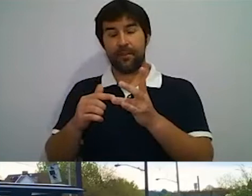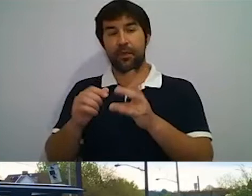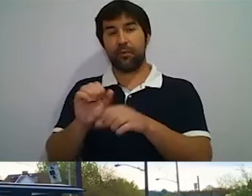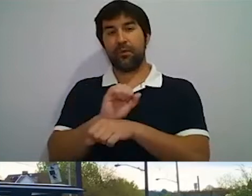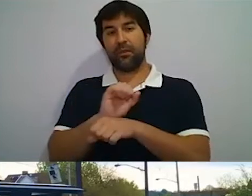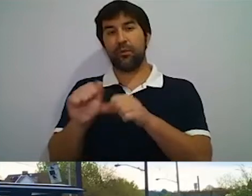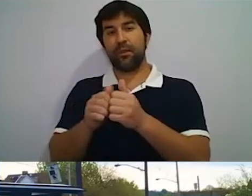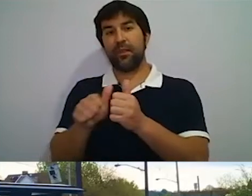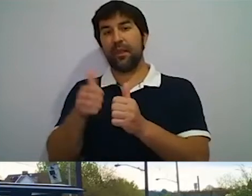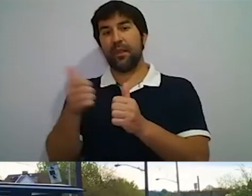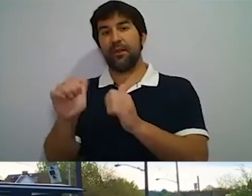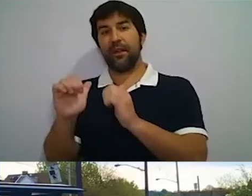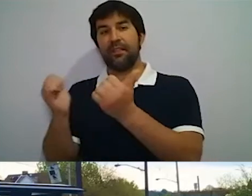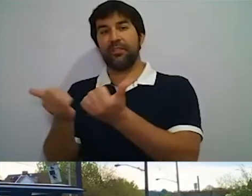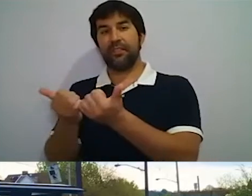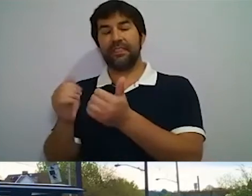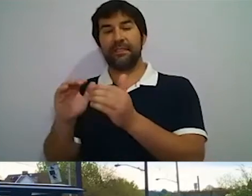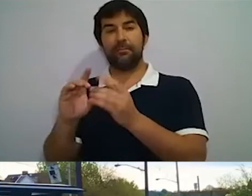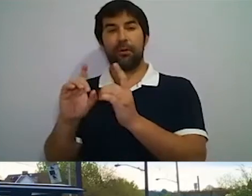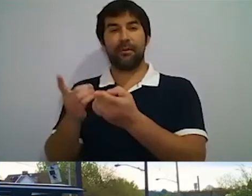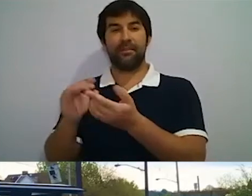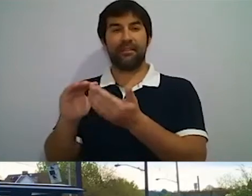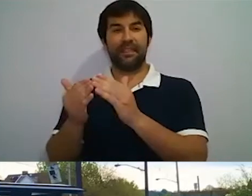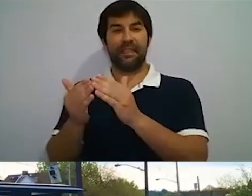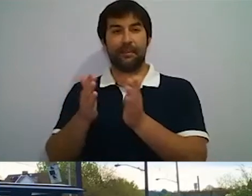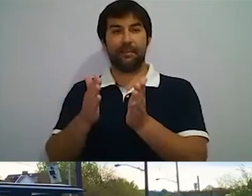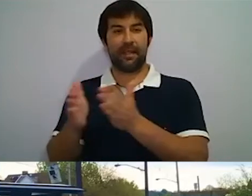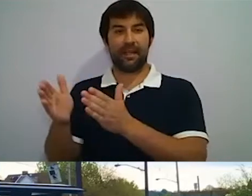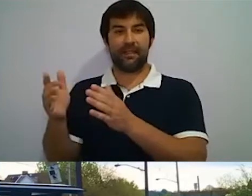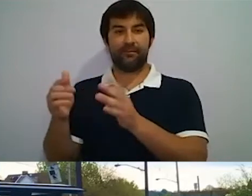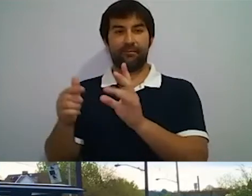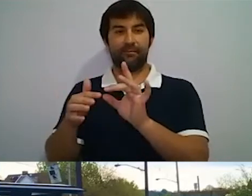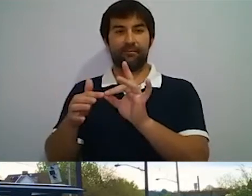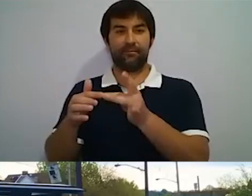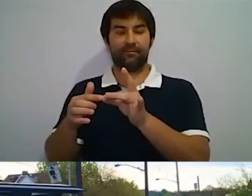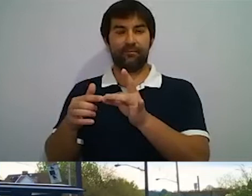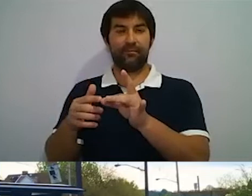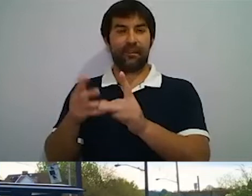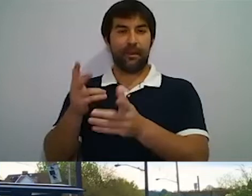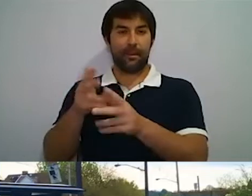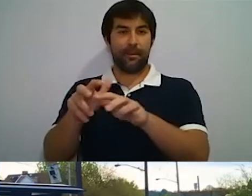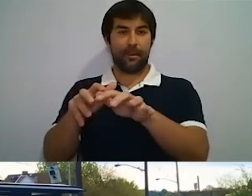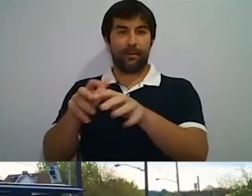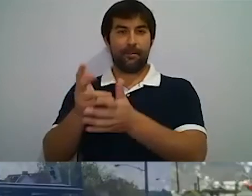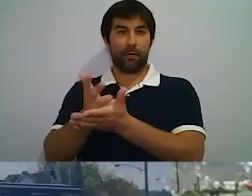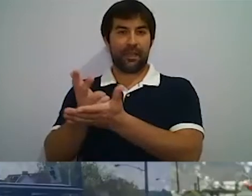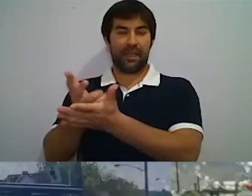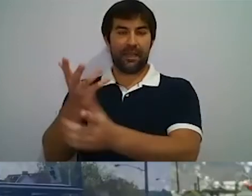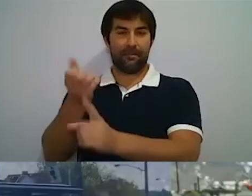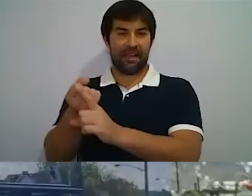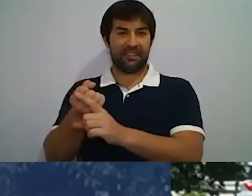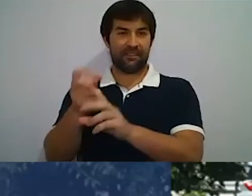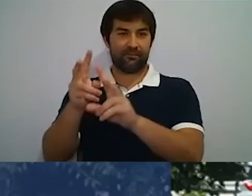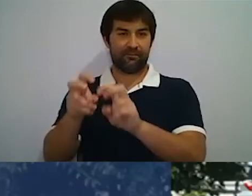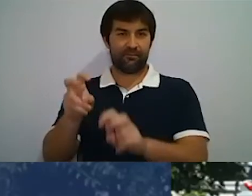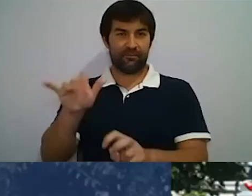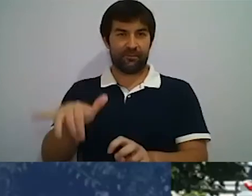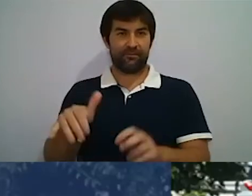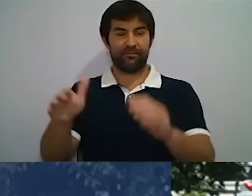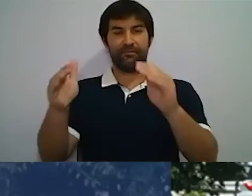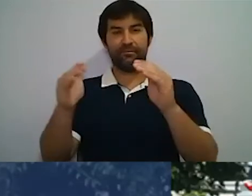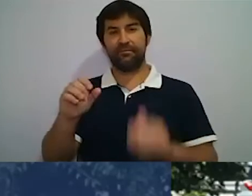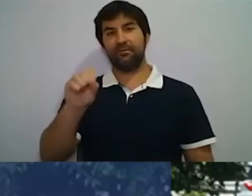we're able to get those kind of projects in that have a true positive operating budget impact. We want to make sure that departments are able to call out